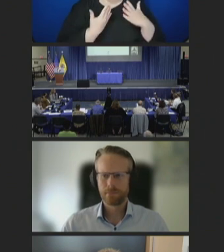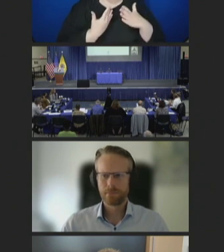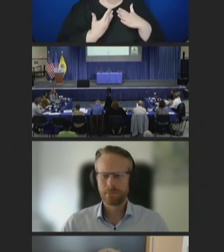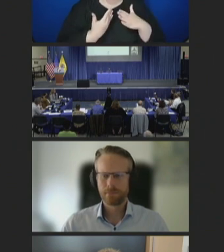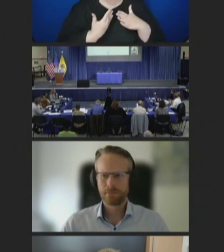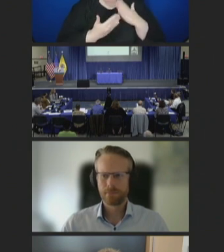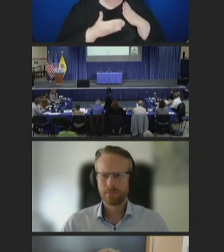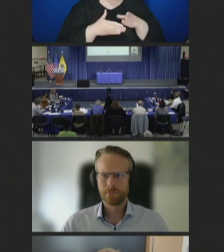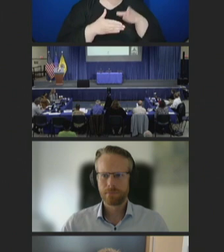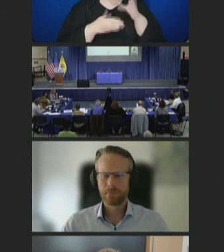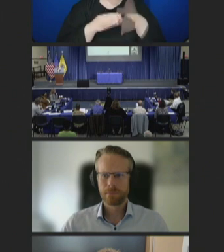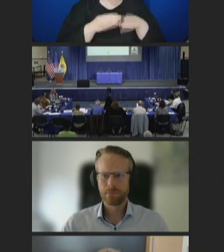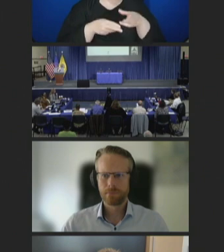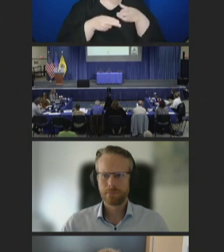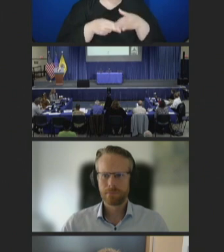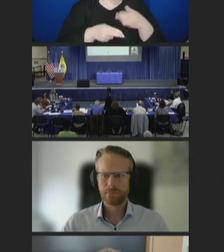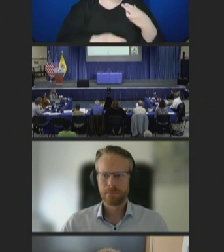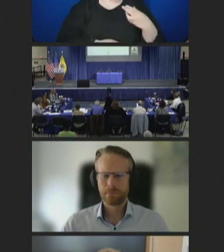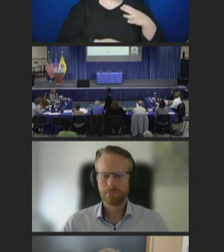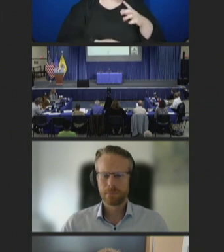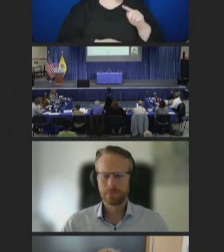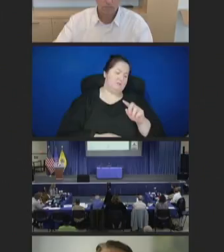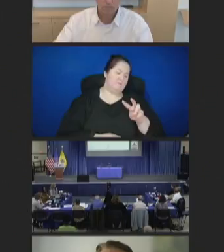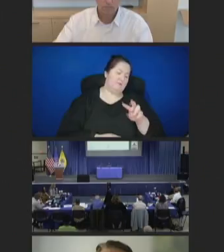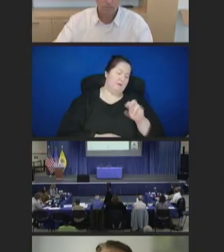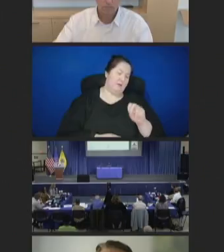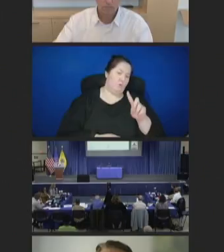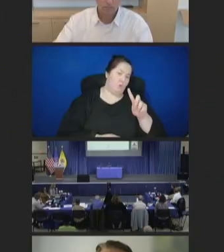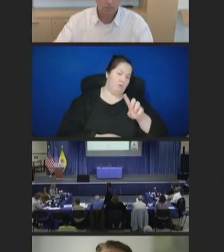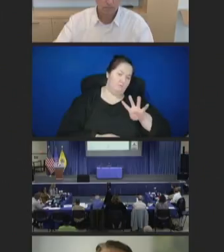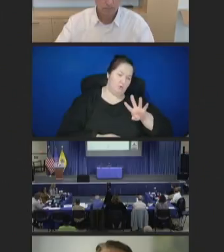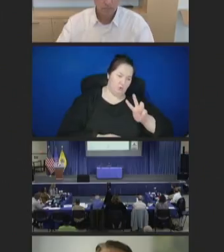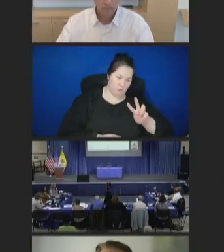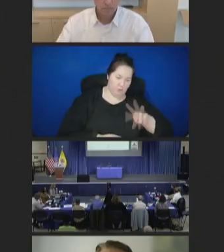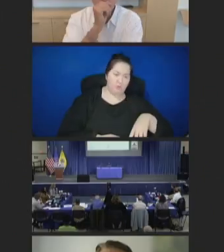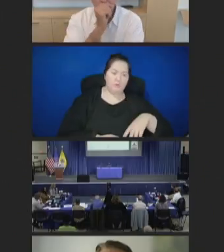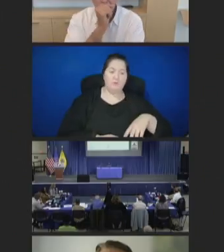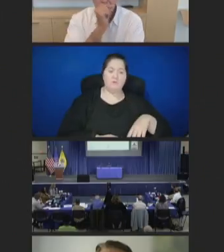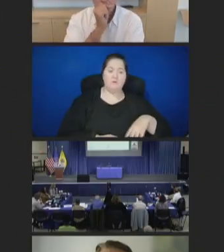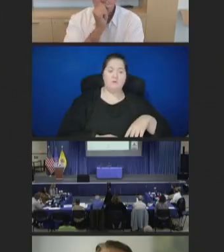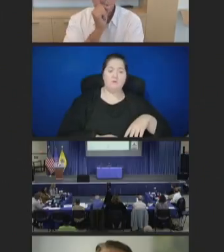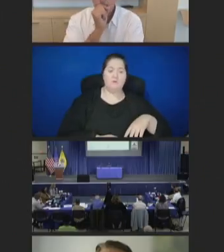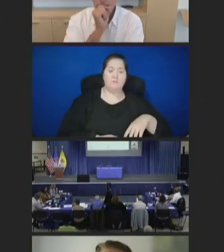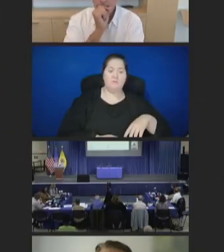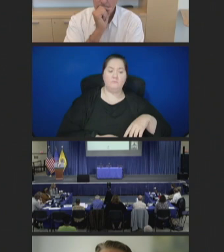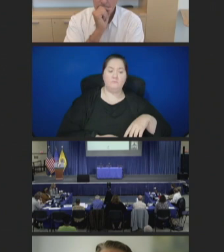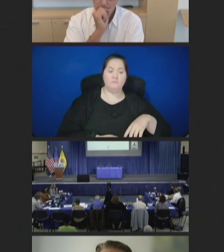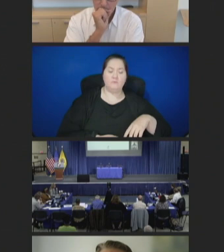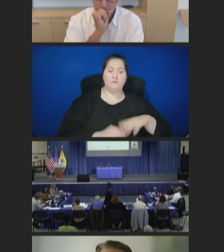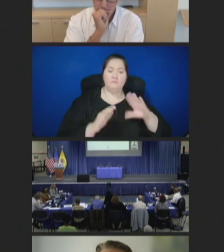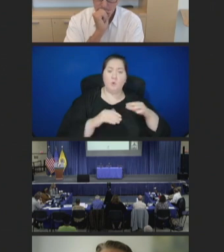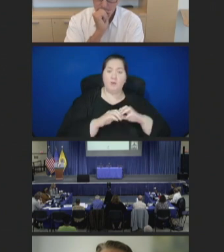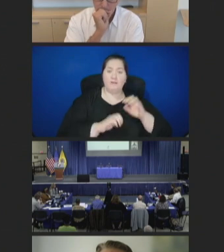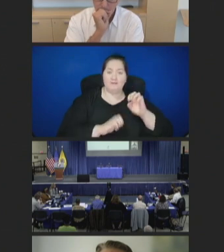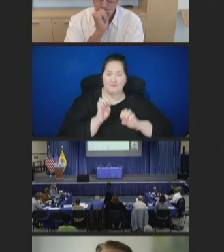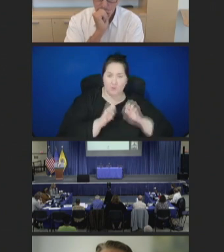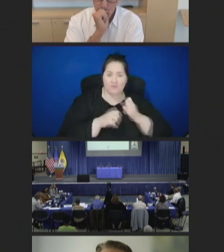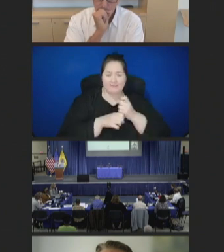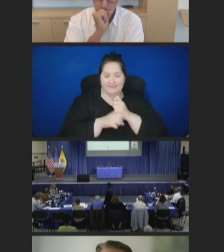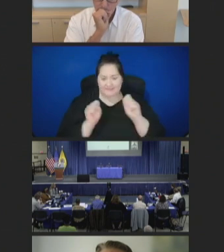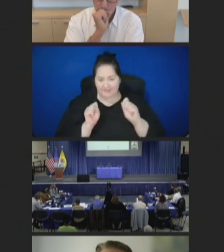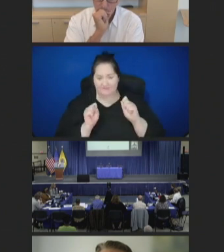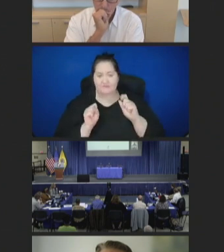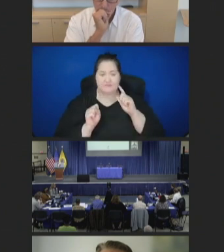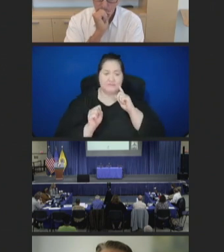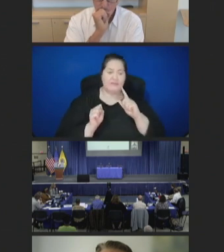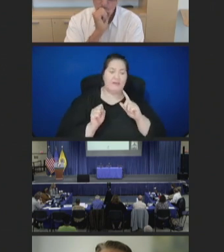completed what's called HVTN 142, which is focused on evaluating the safety and